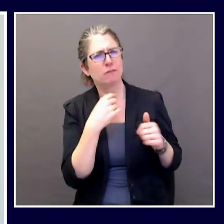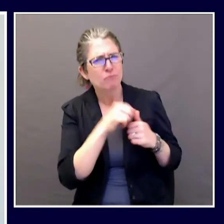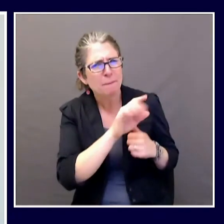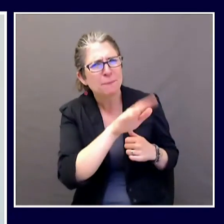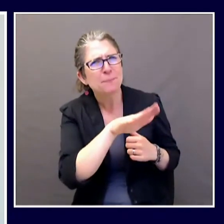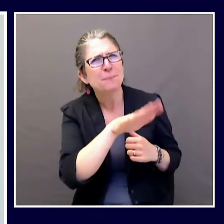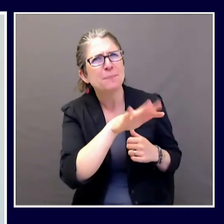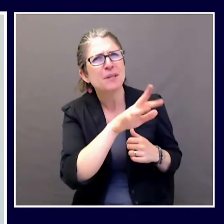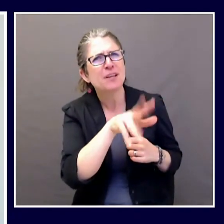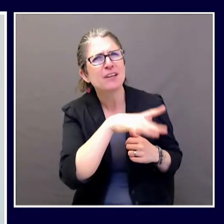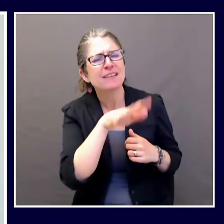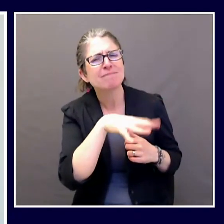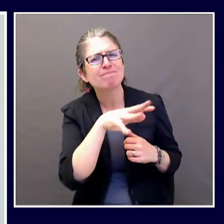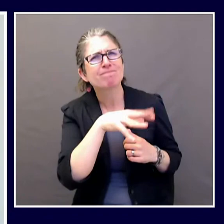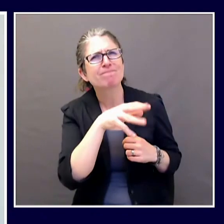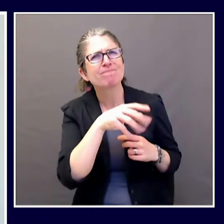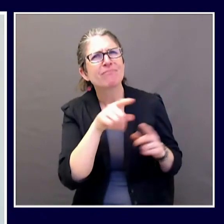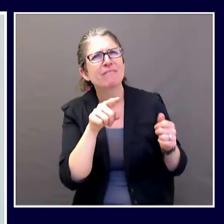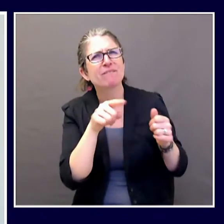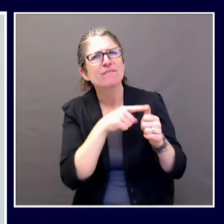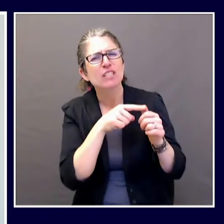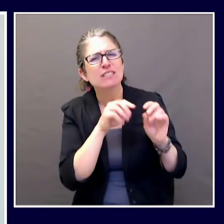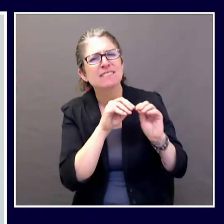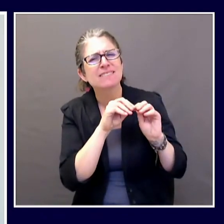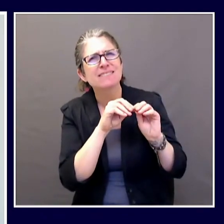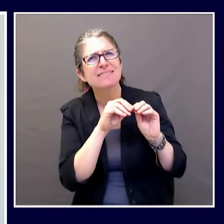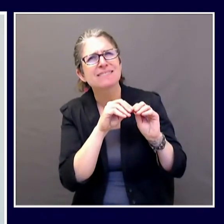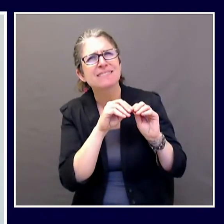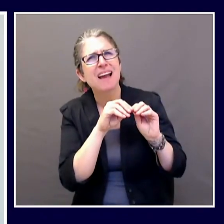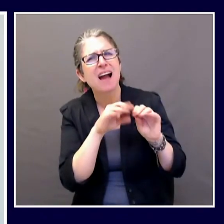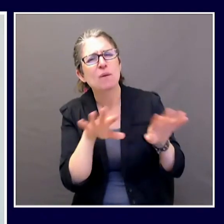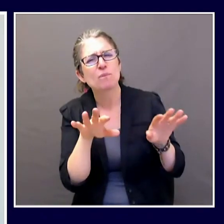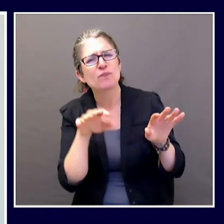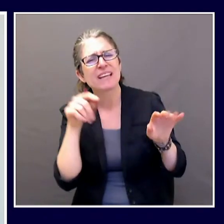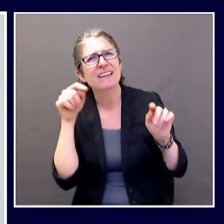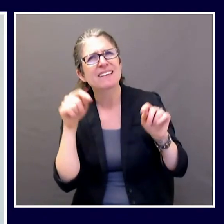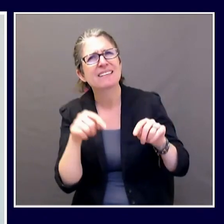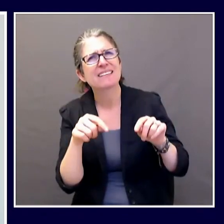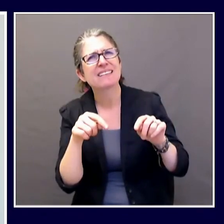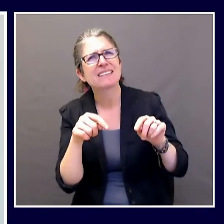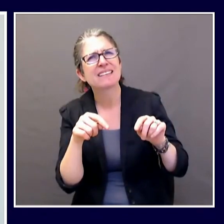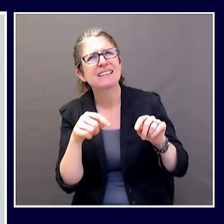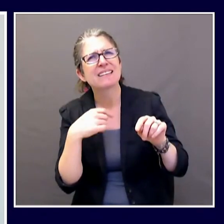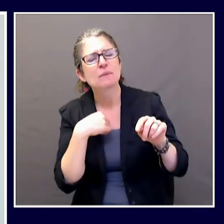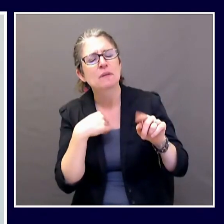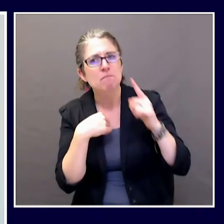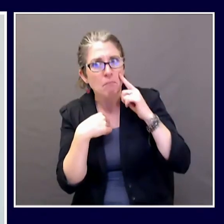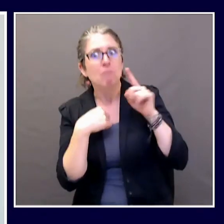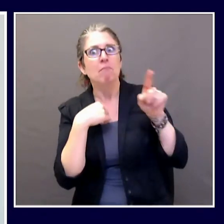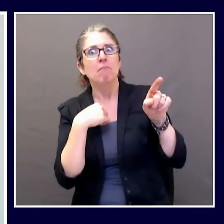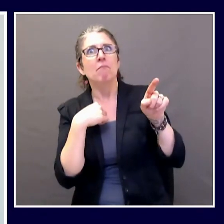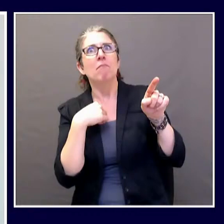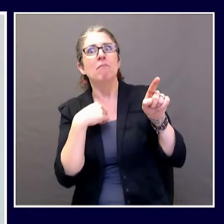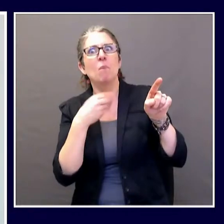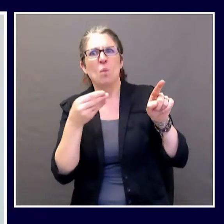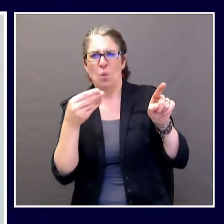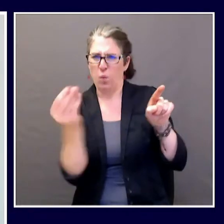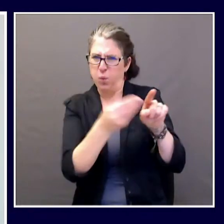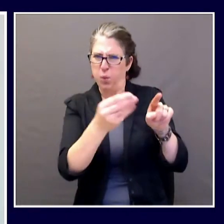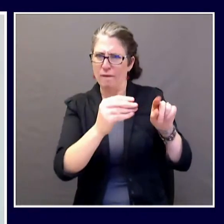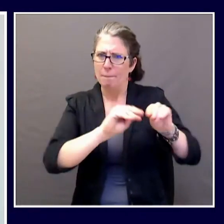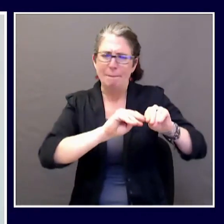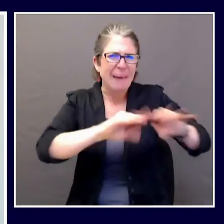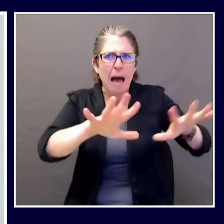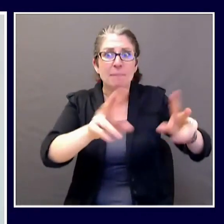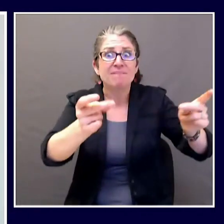it really just did take off in that particular site, showing just how contagious it is, as well as how deadly